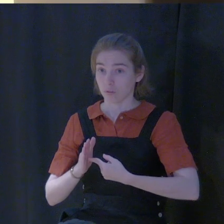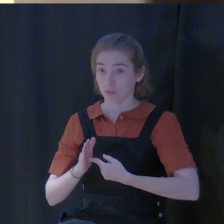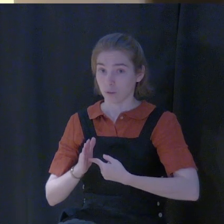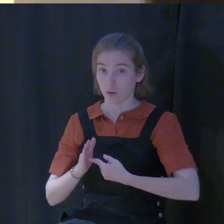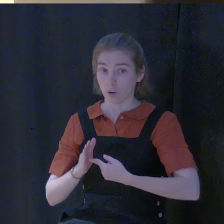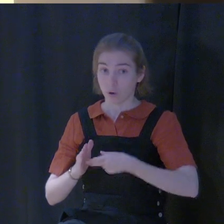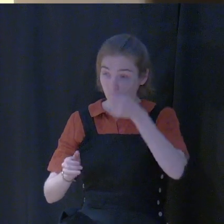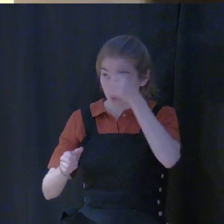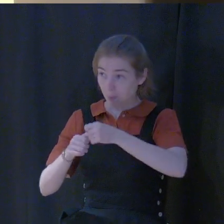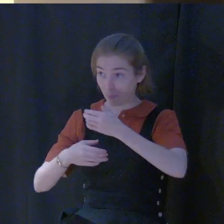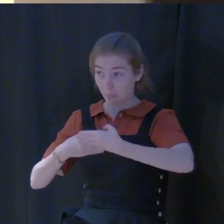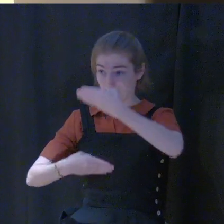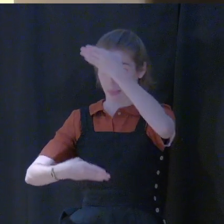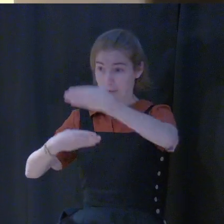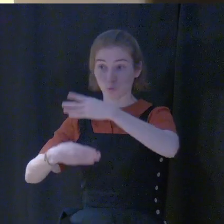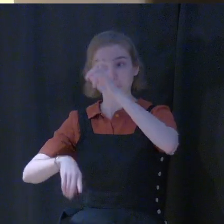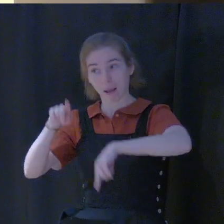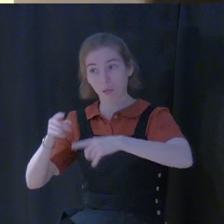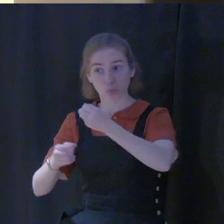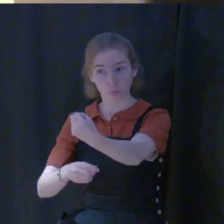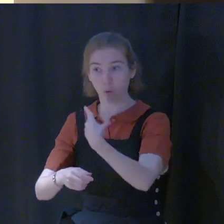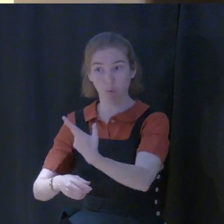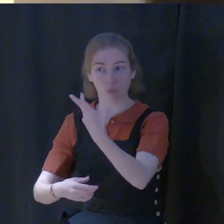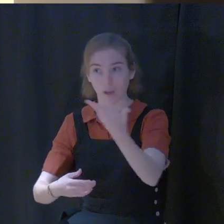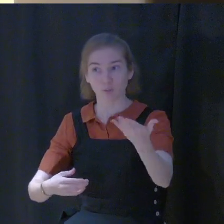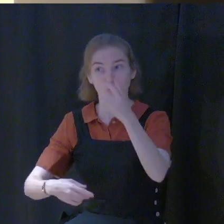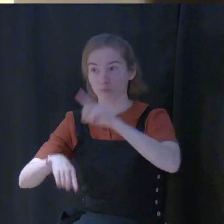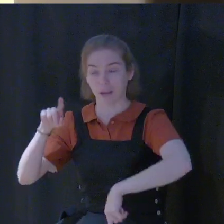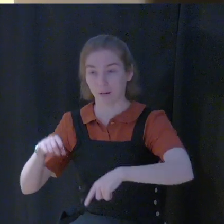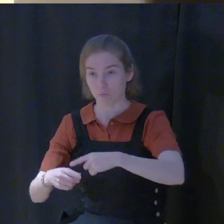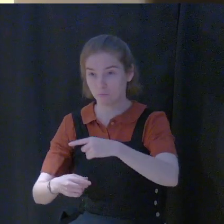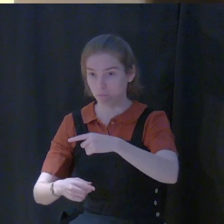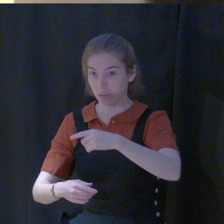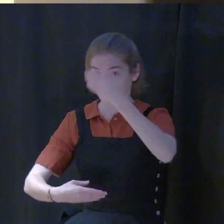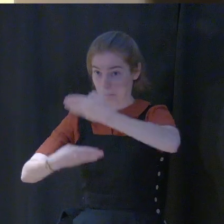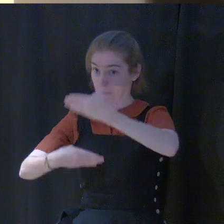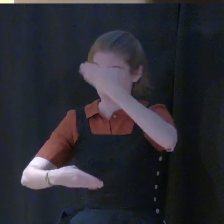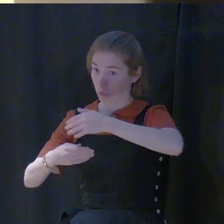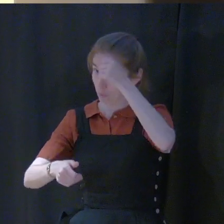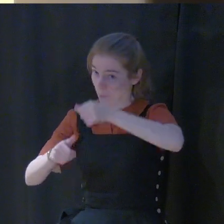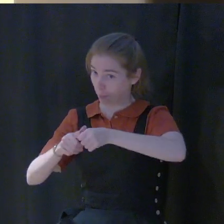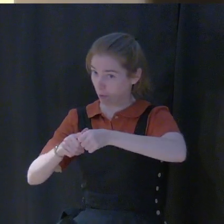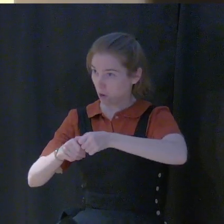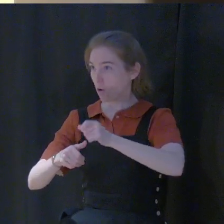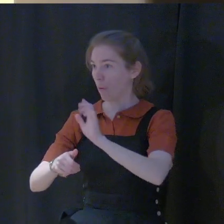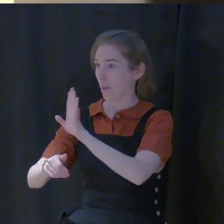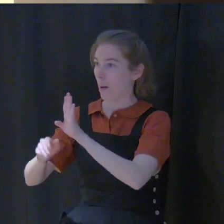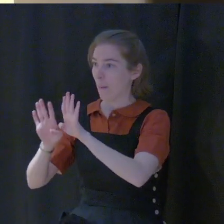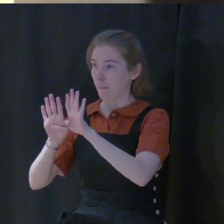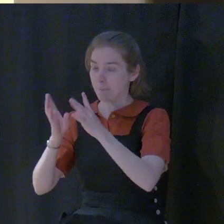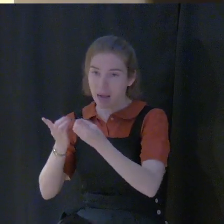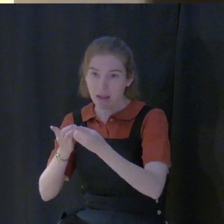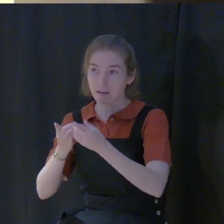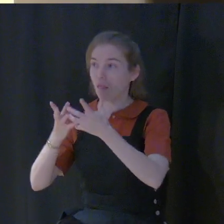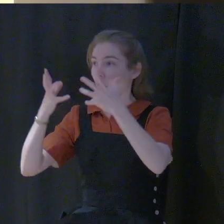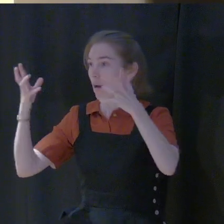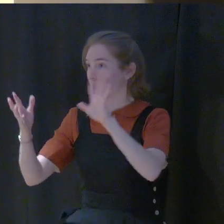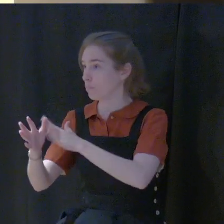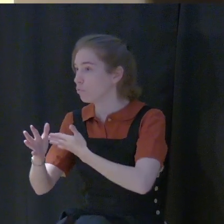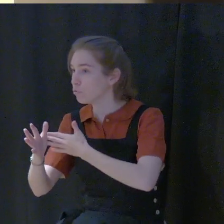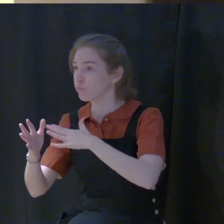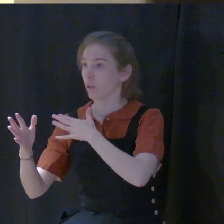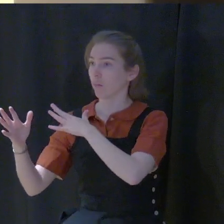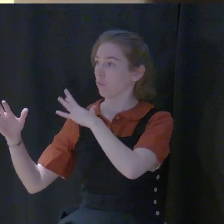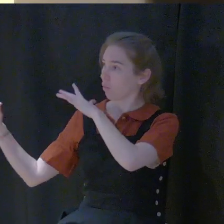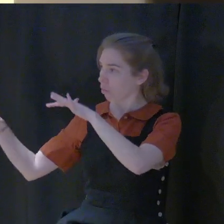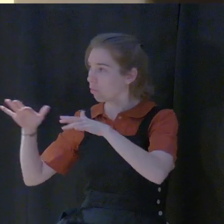remember the plexiglass that's here so you can't throw anything at me, okay, remember? Does that mean that we have a band up here and we have a lot of music and, you